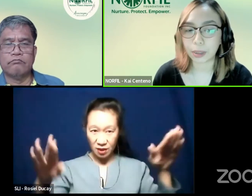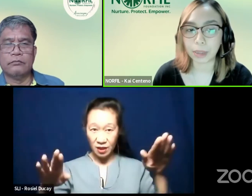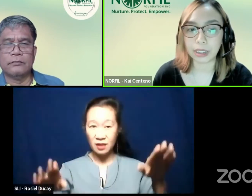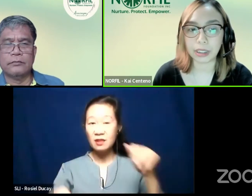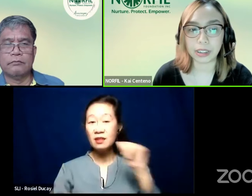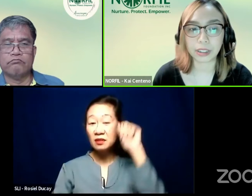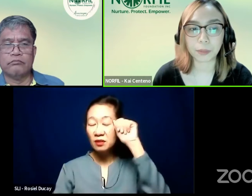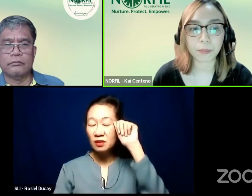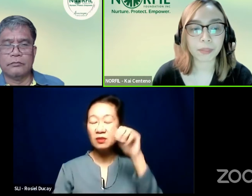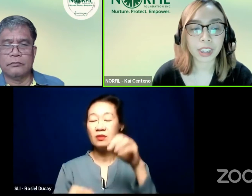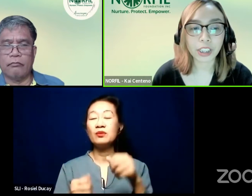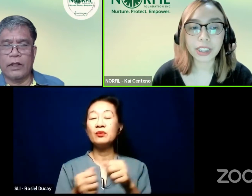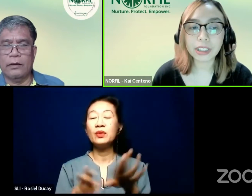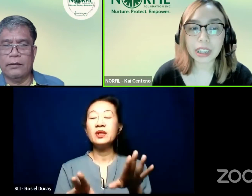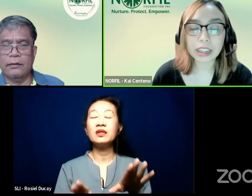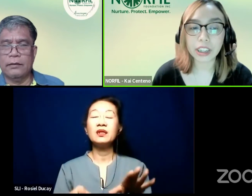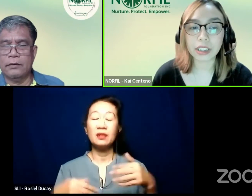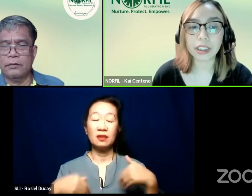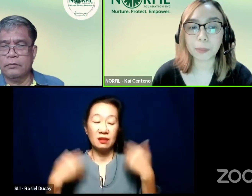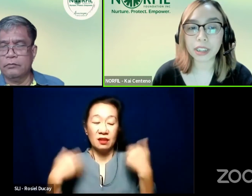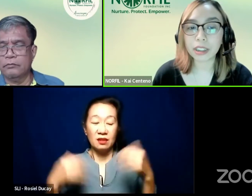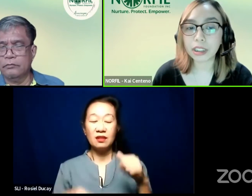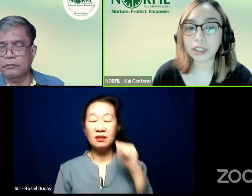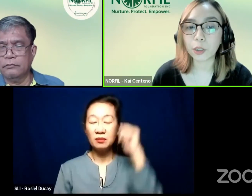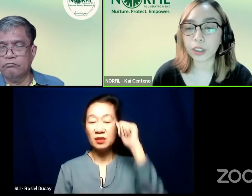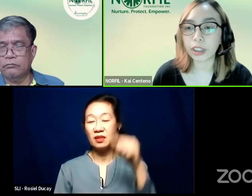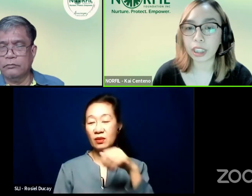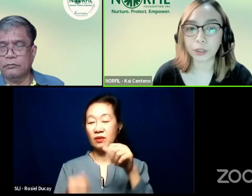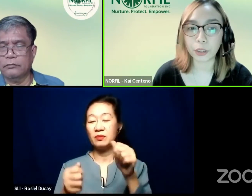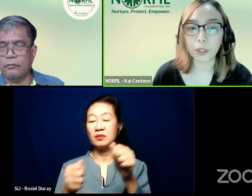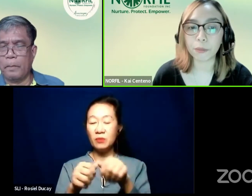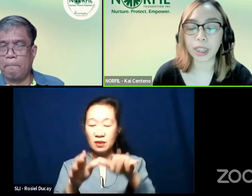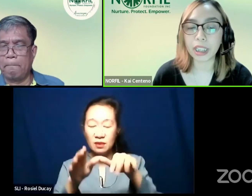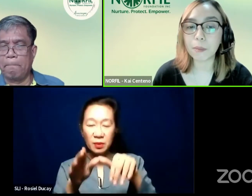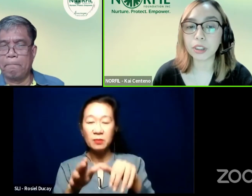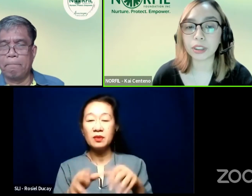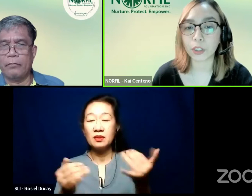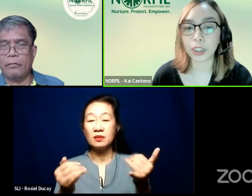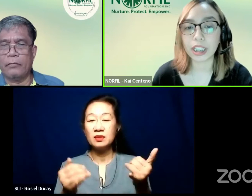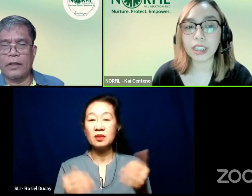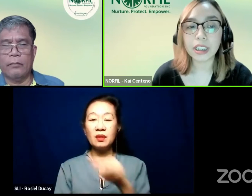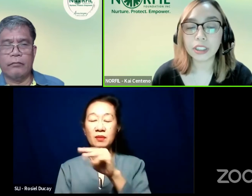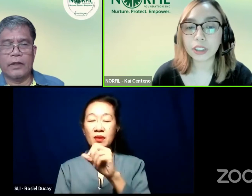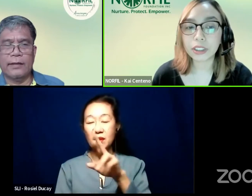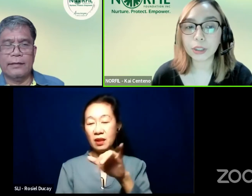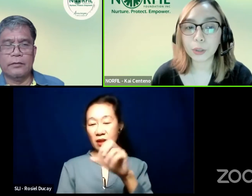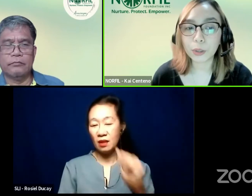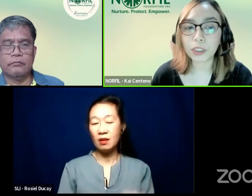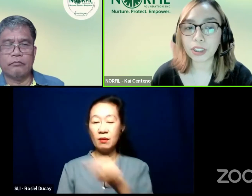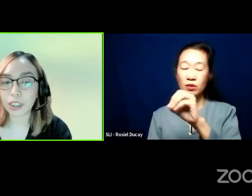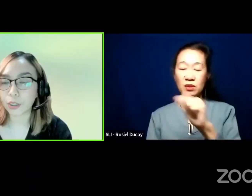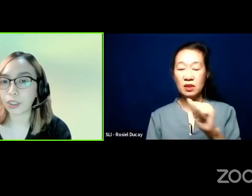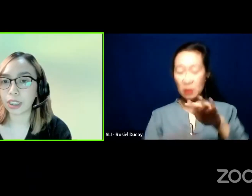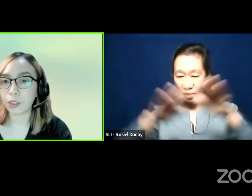with disabilities. Currently, she is the Special Needs Coordinator of Maria Montessori Children's